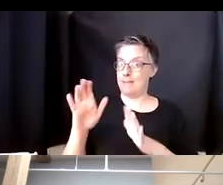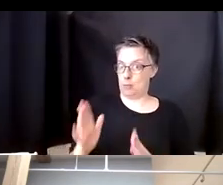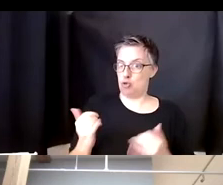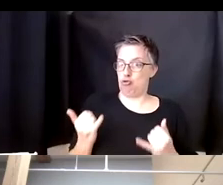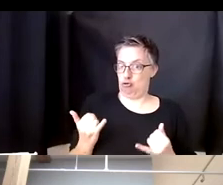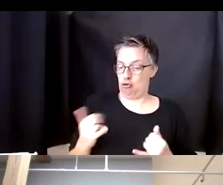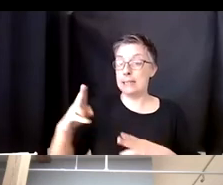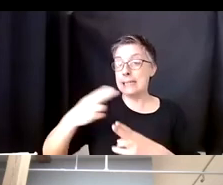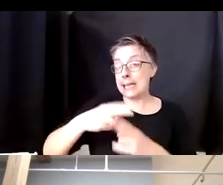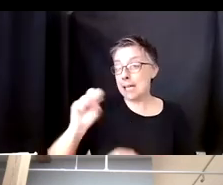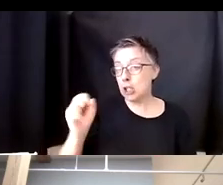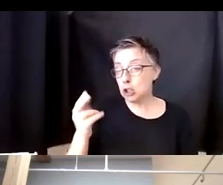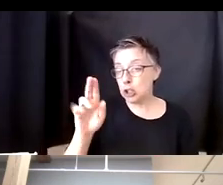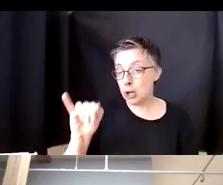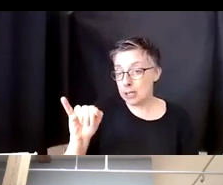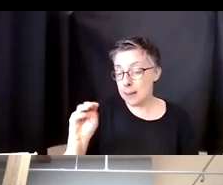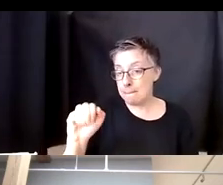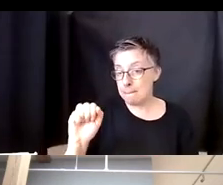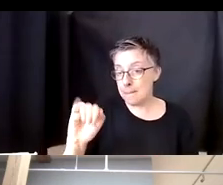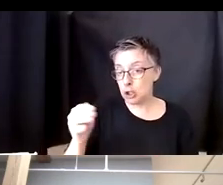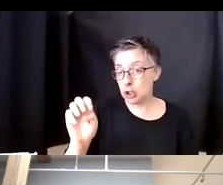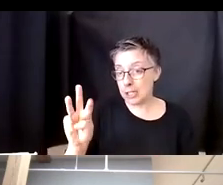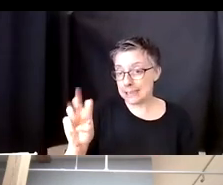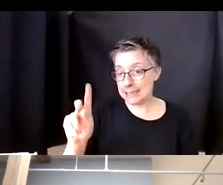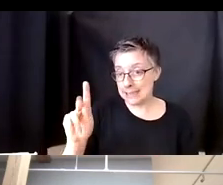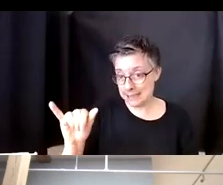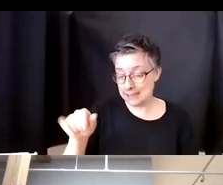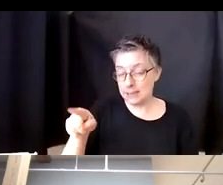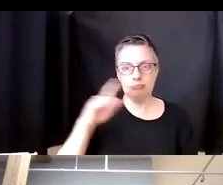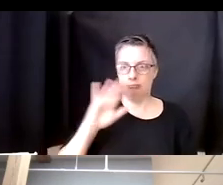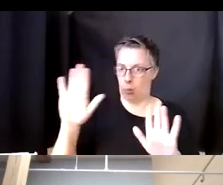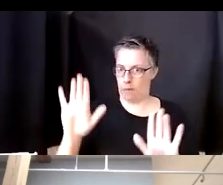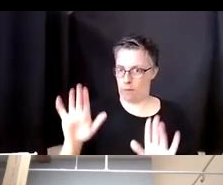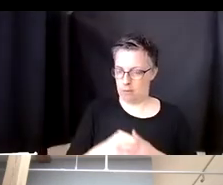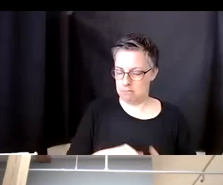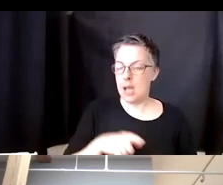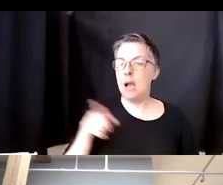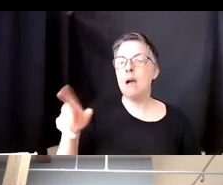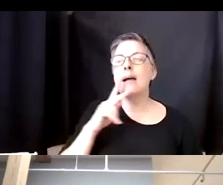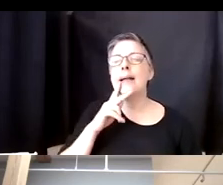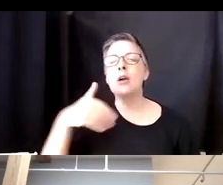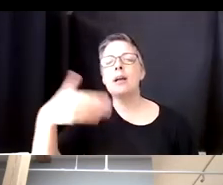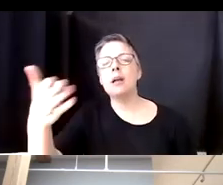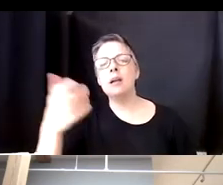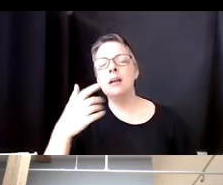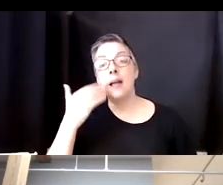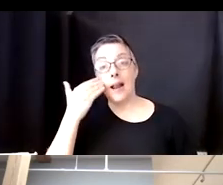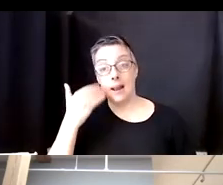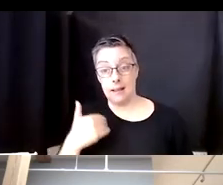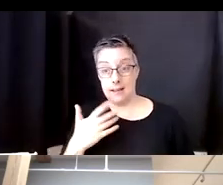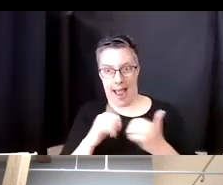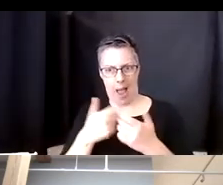Her name is Sherry Majeski. She's wonderful. And I will let Carrie answer the part about how to